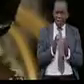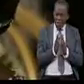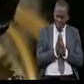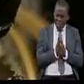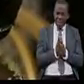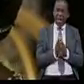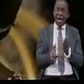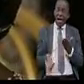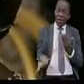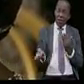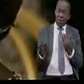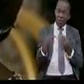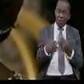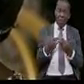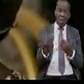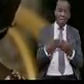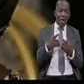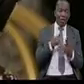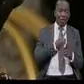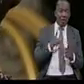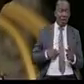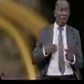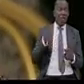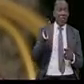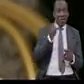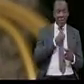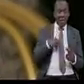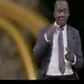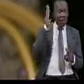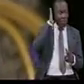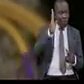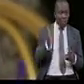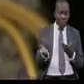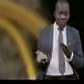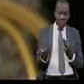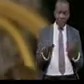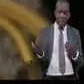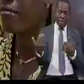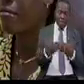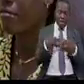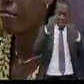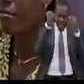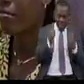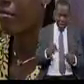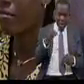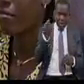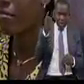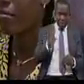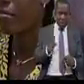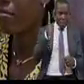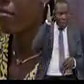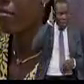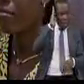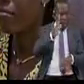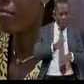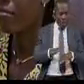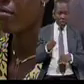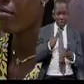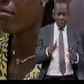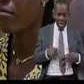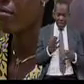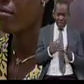your life in Jesus' name. You know, something is left